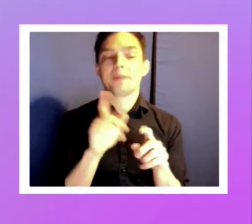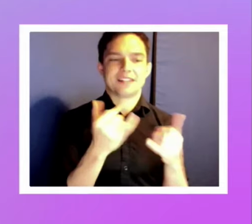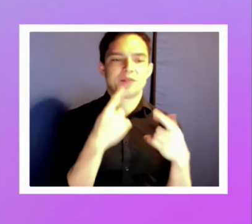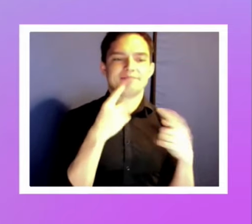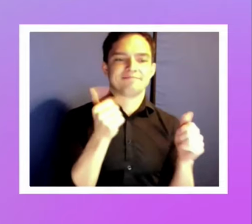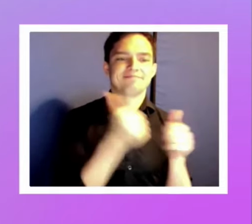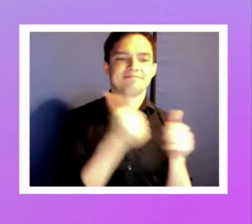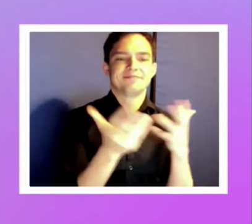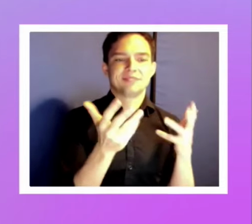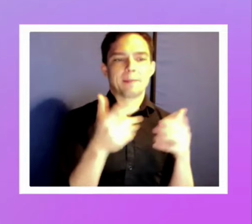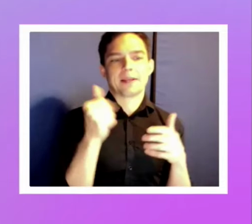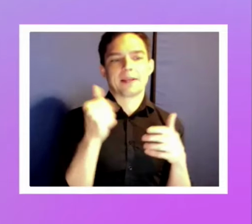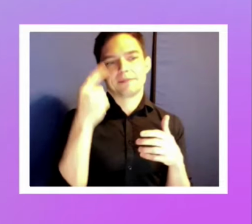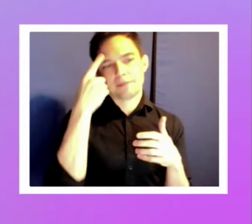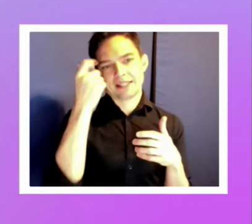rules.